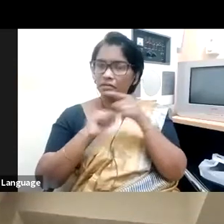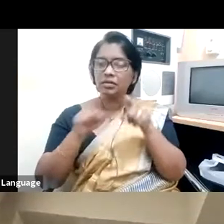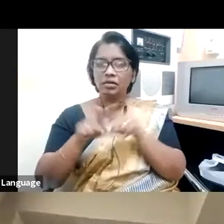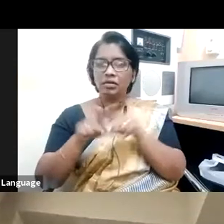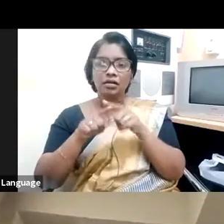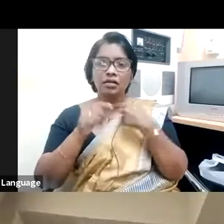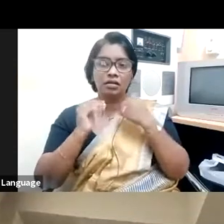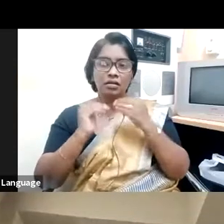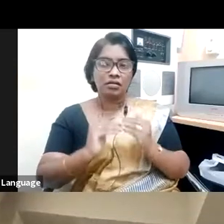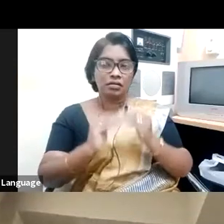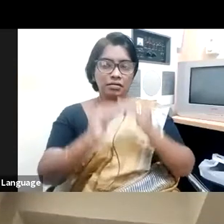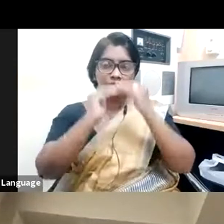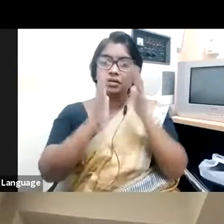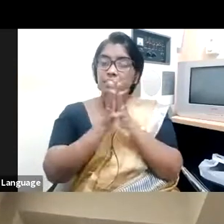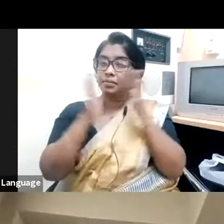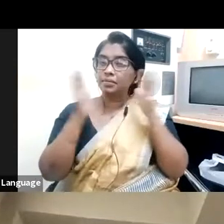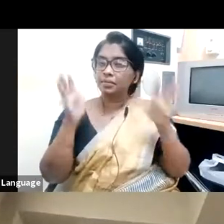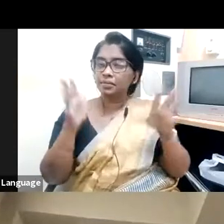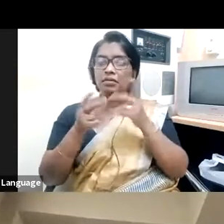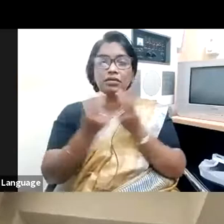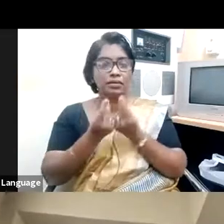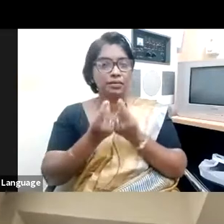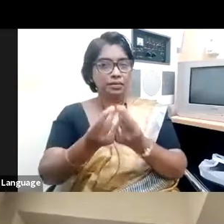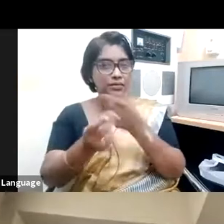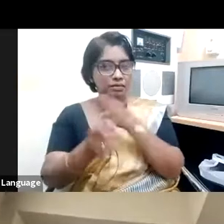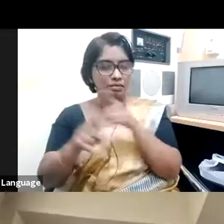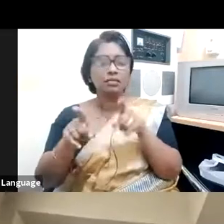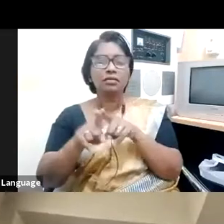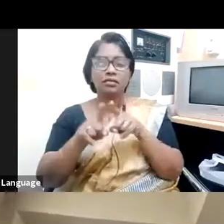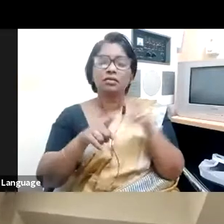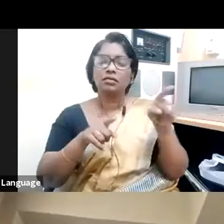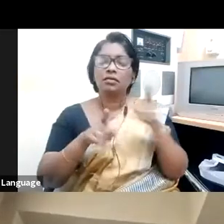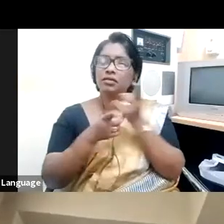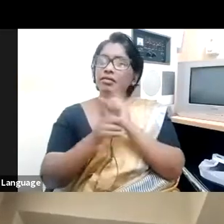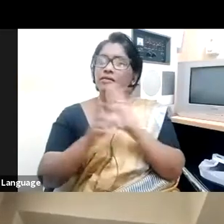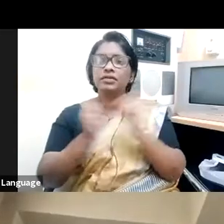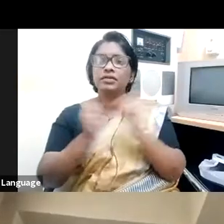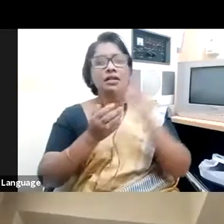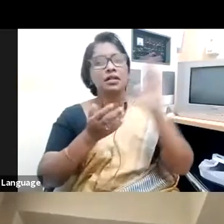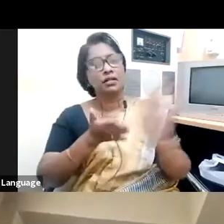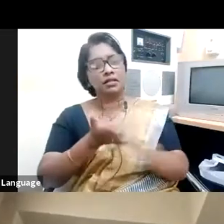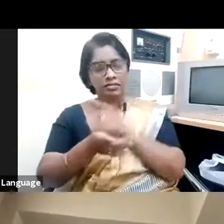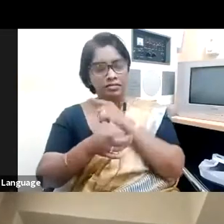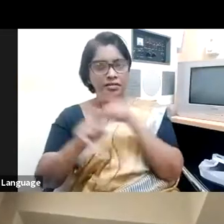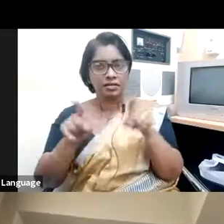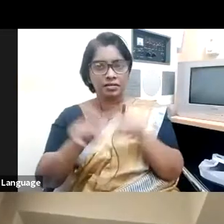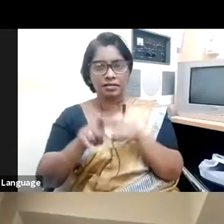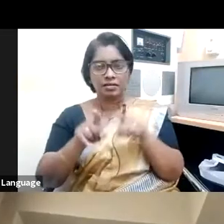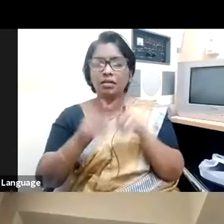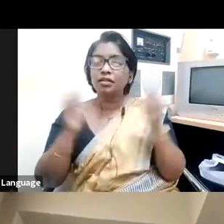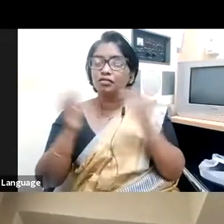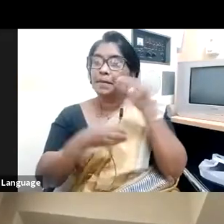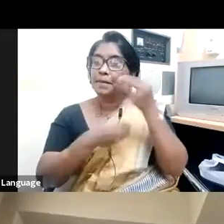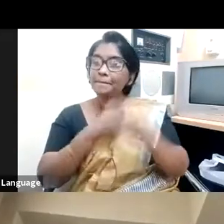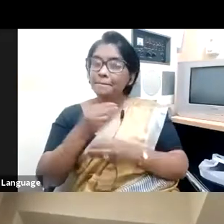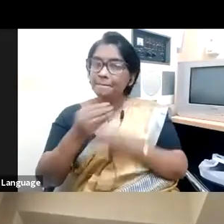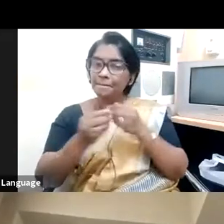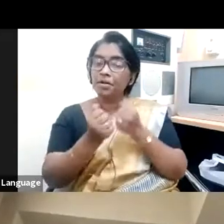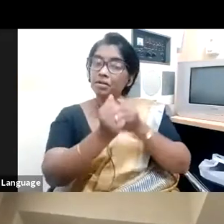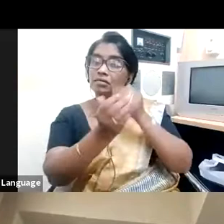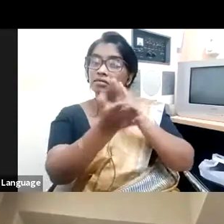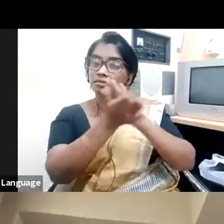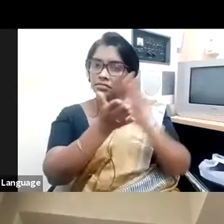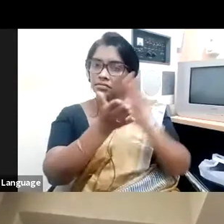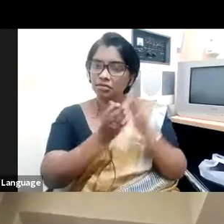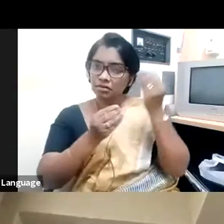society unless we are all really focused on supporting, even in fact, the